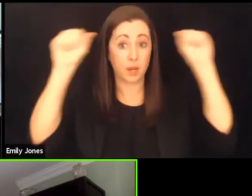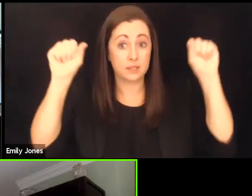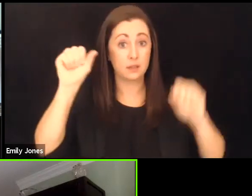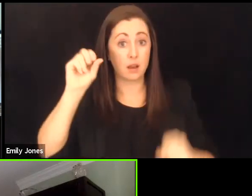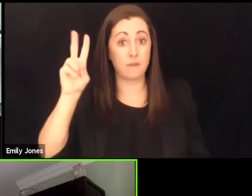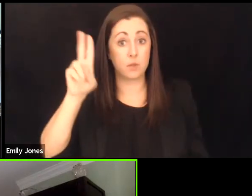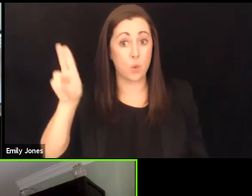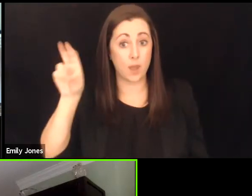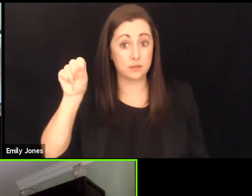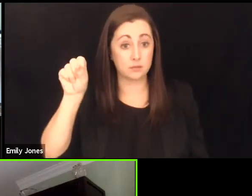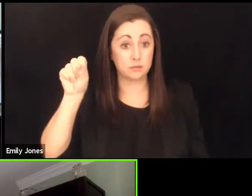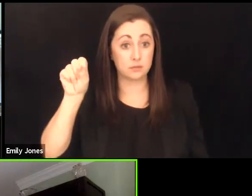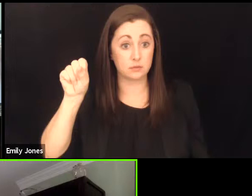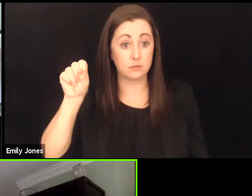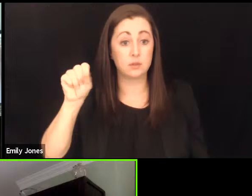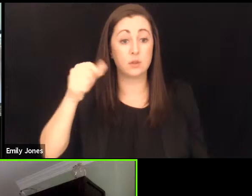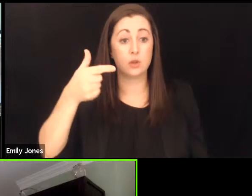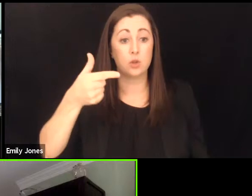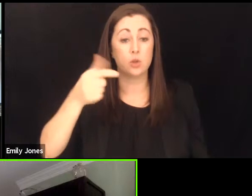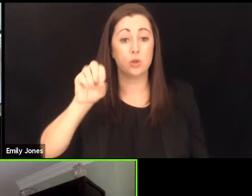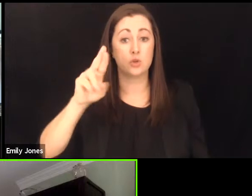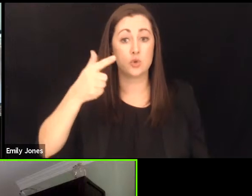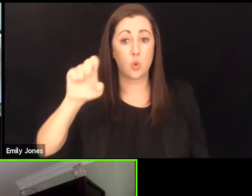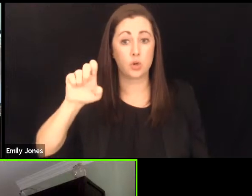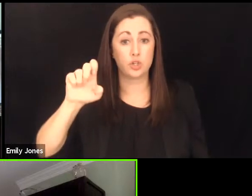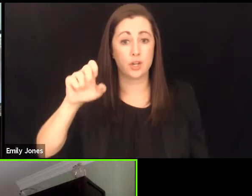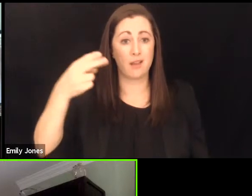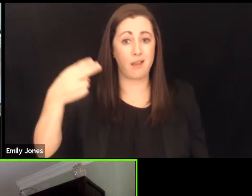States. President George H.W. Bush